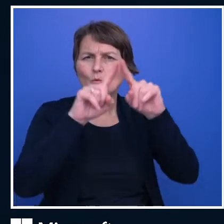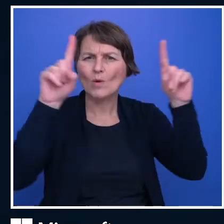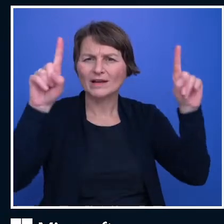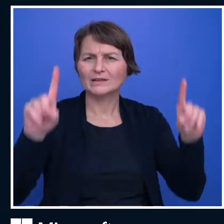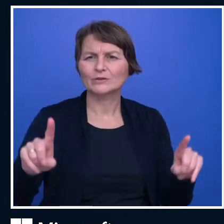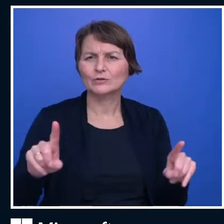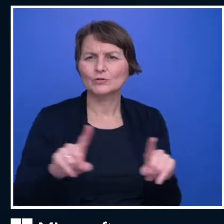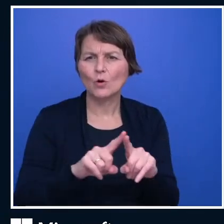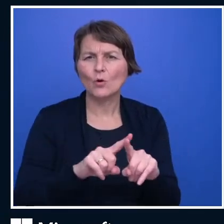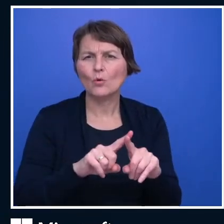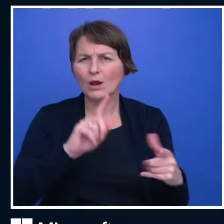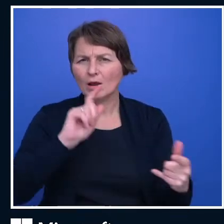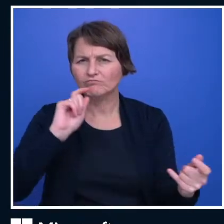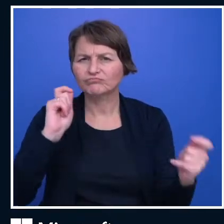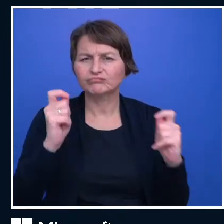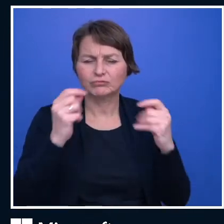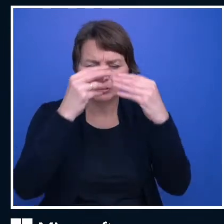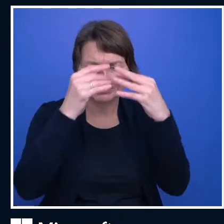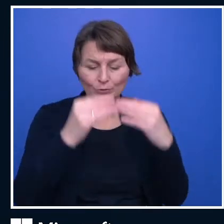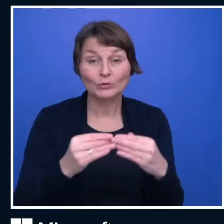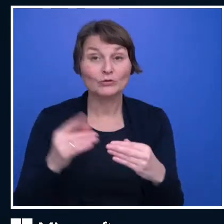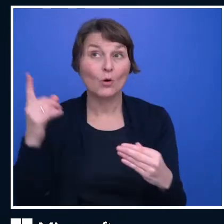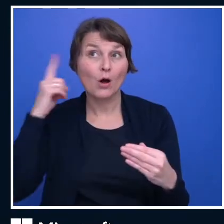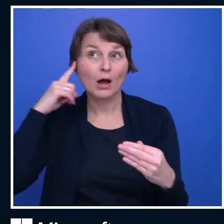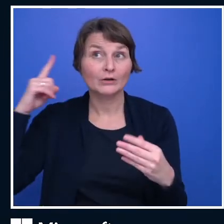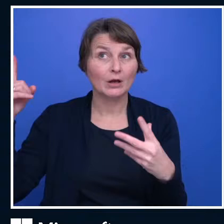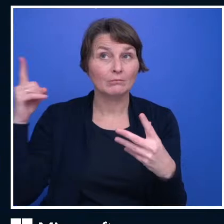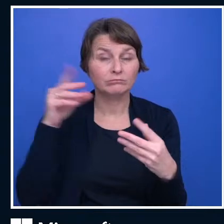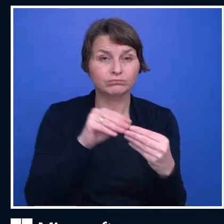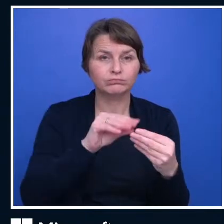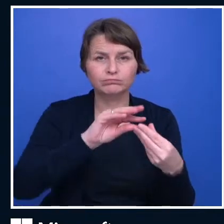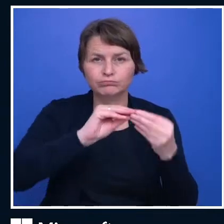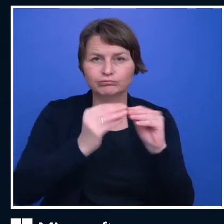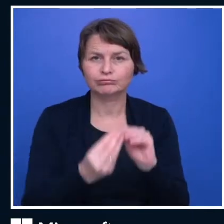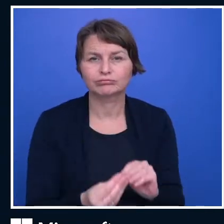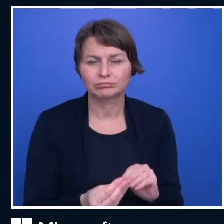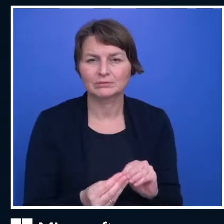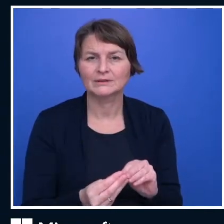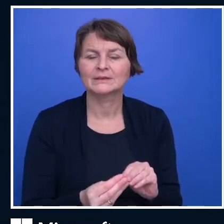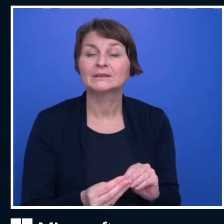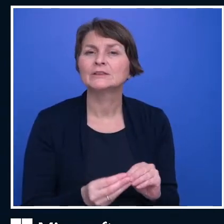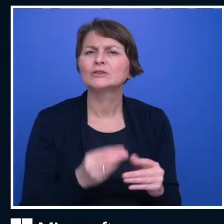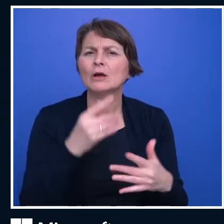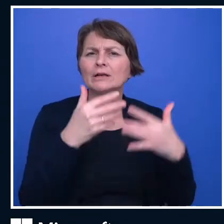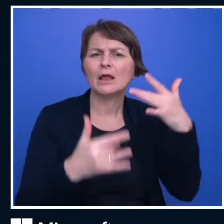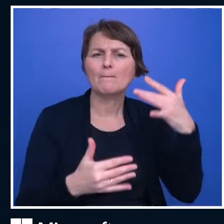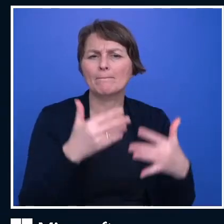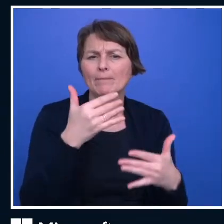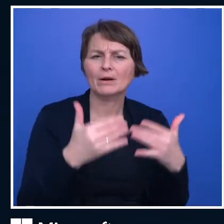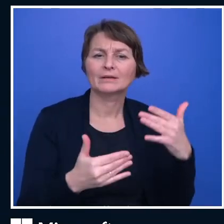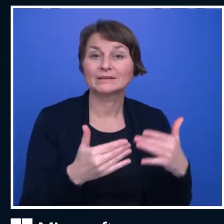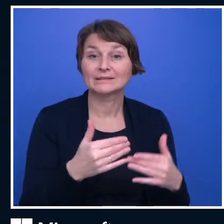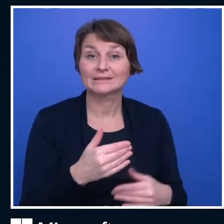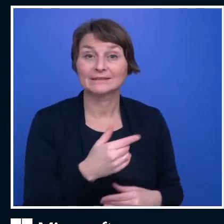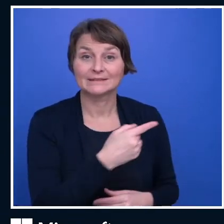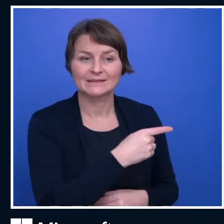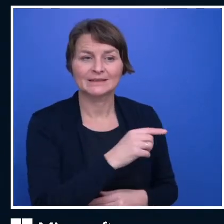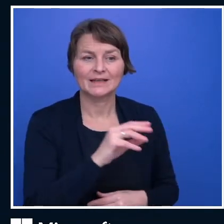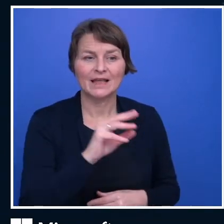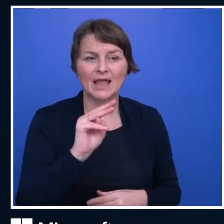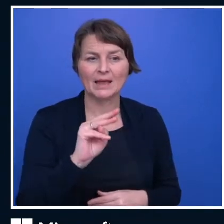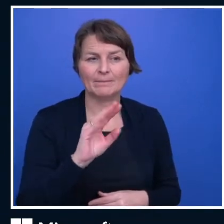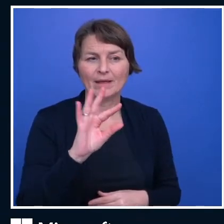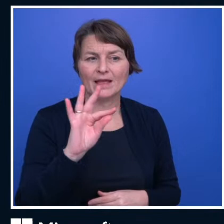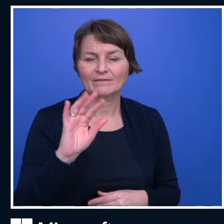the audio file. And these numbers, NFFT and the hop length